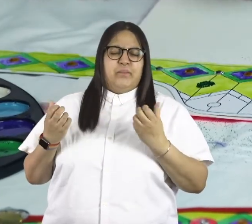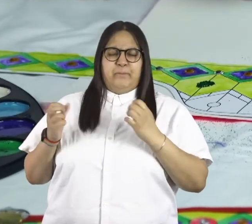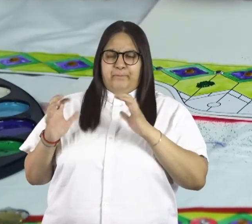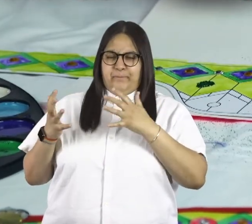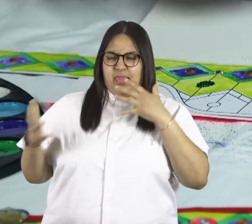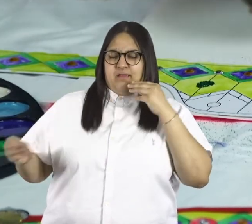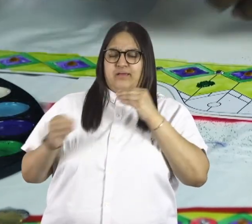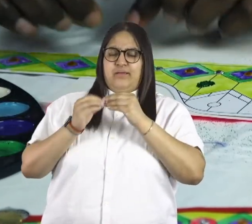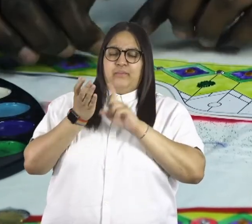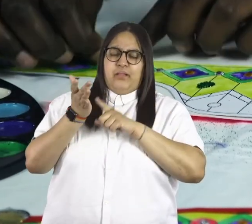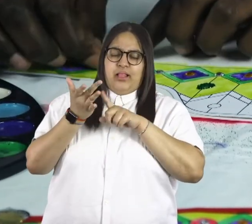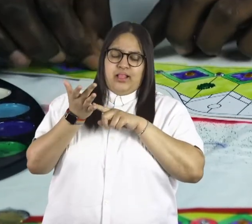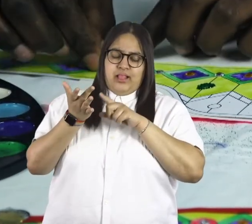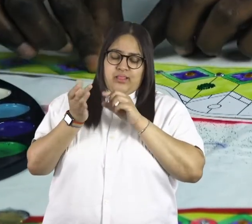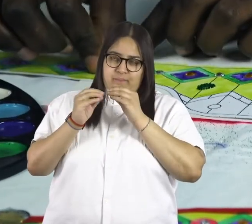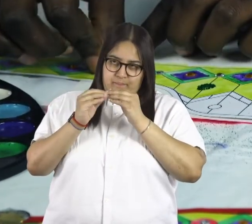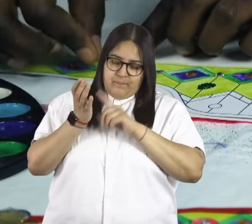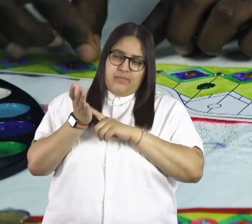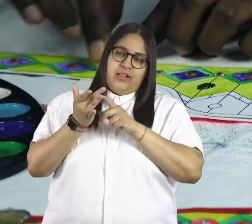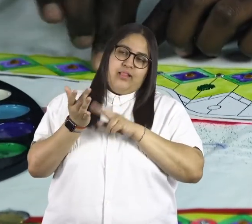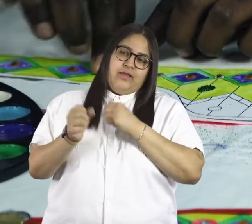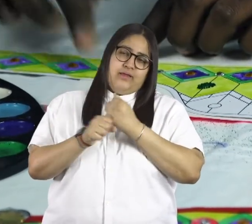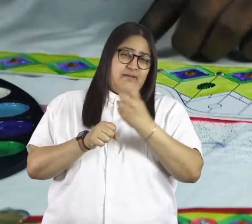you can literally stick it everywhere.